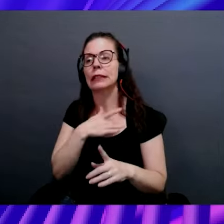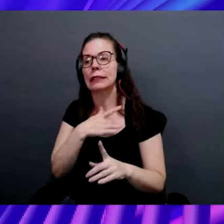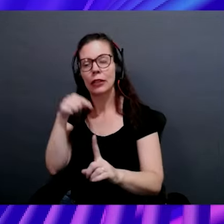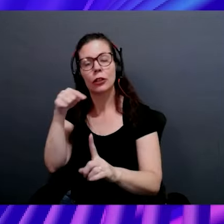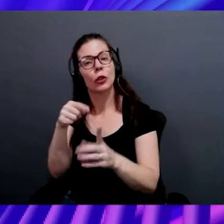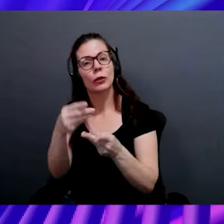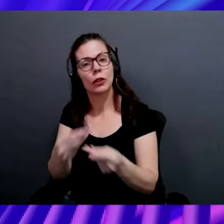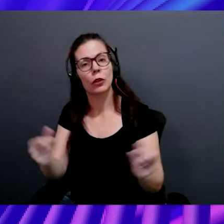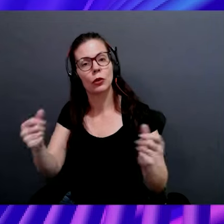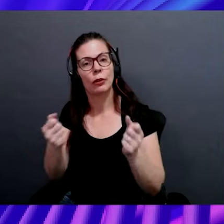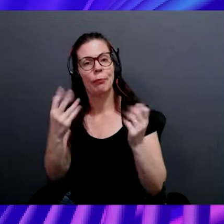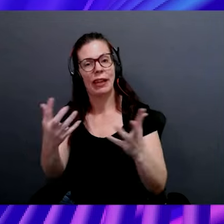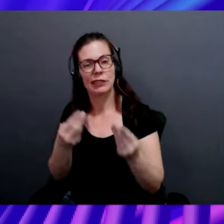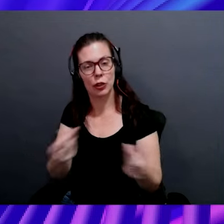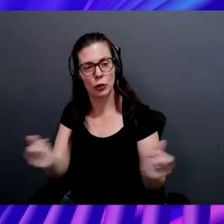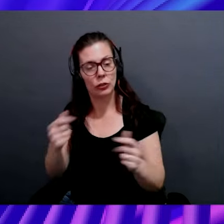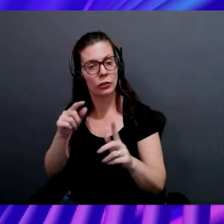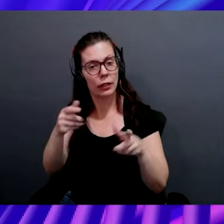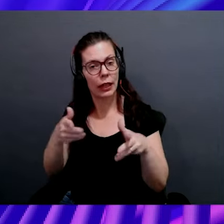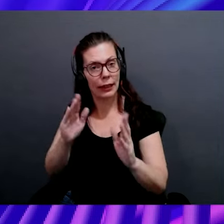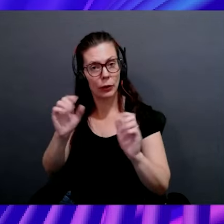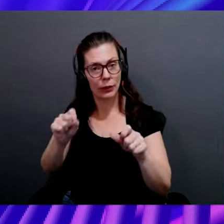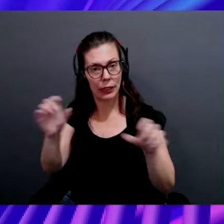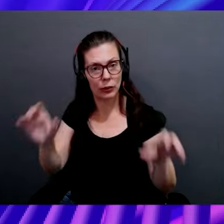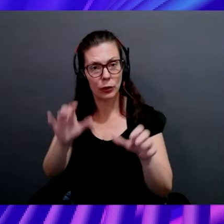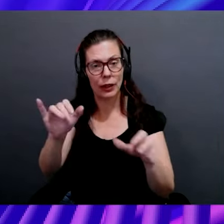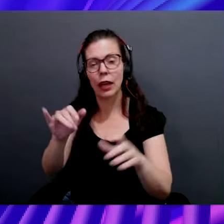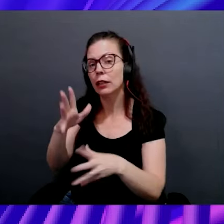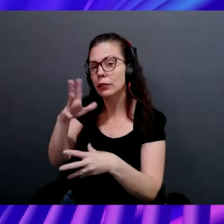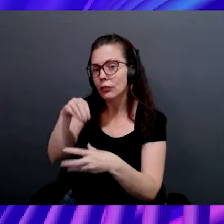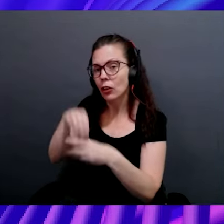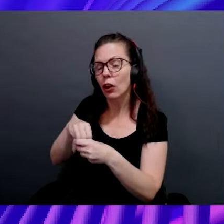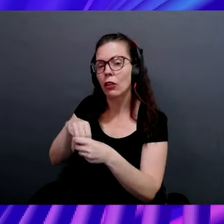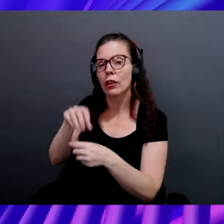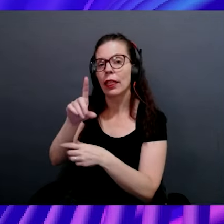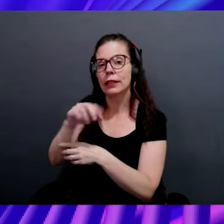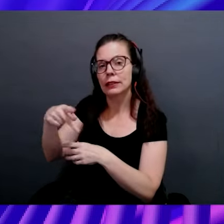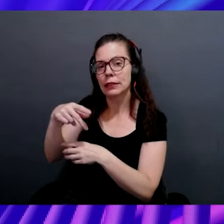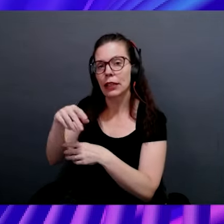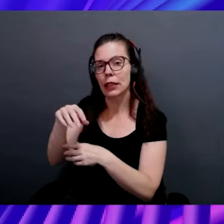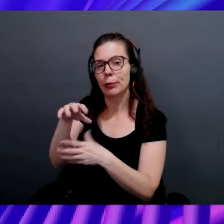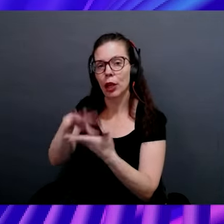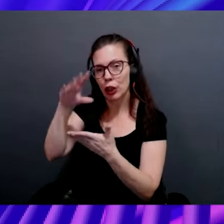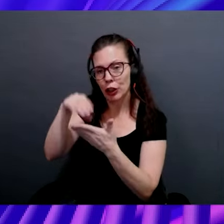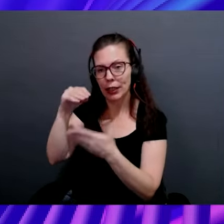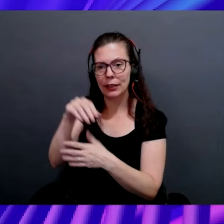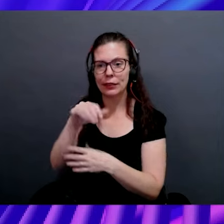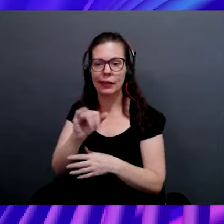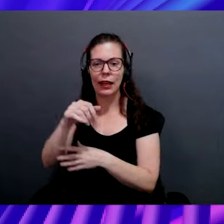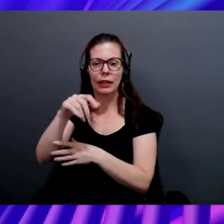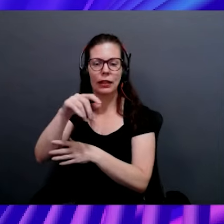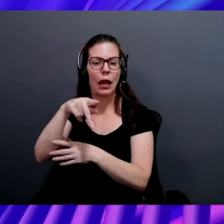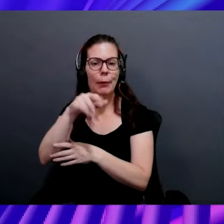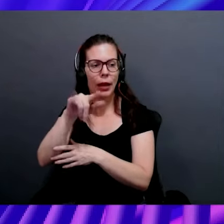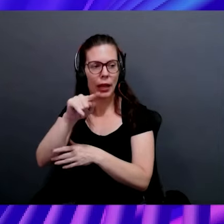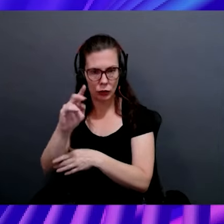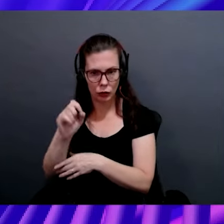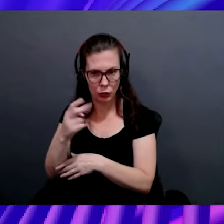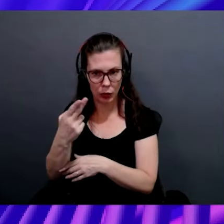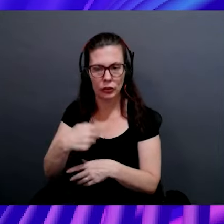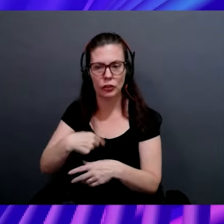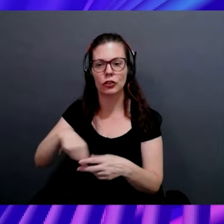allows you to do that, and that comes inbuilt with the deep learning frameworks like PyTorch, DTP, TensorFlow, multi-worker mirror strategy,